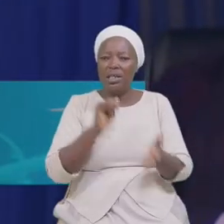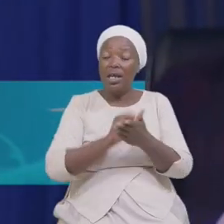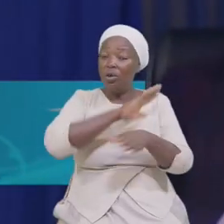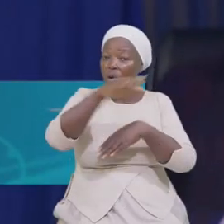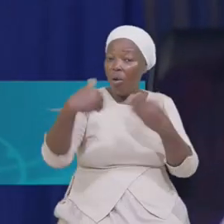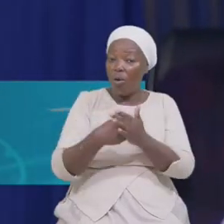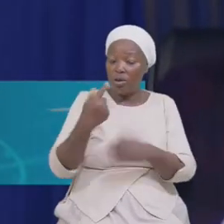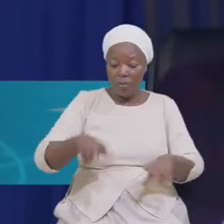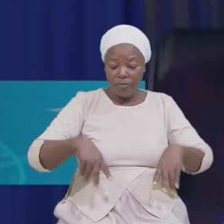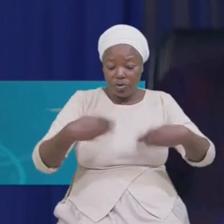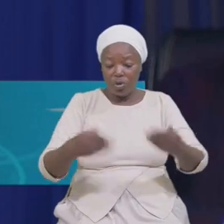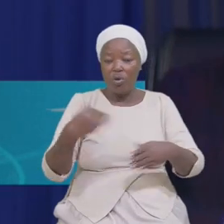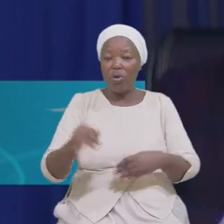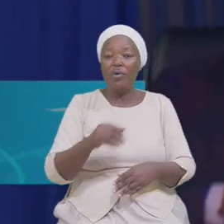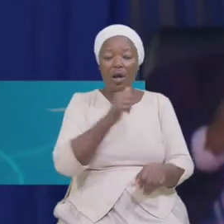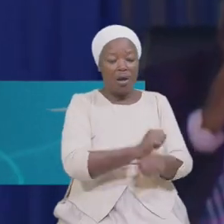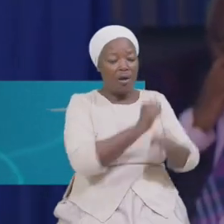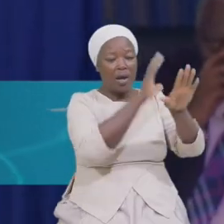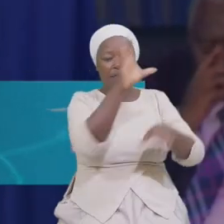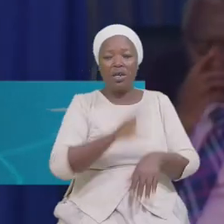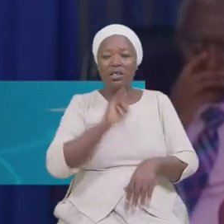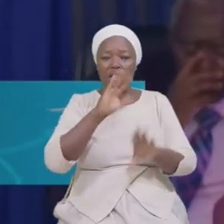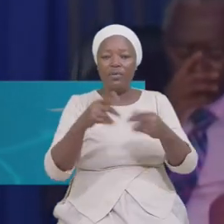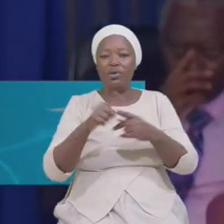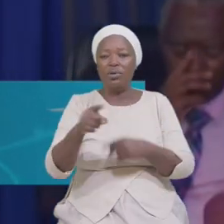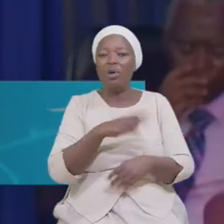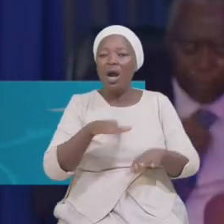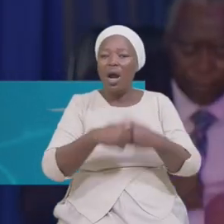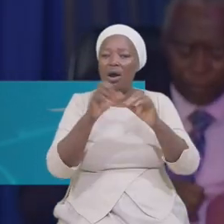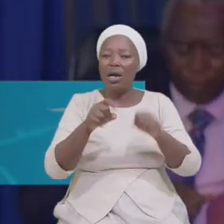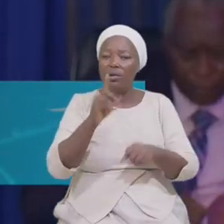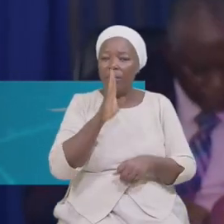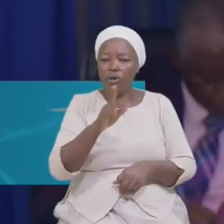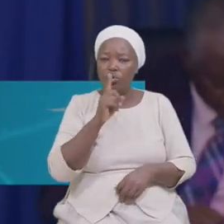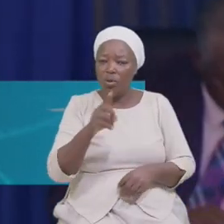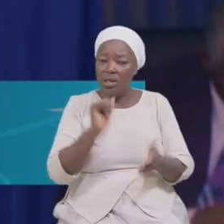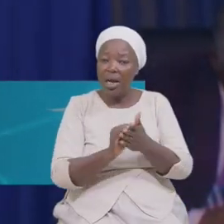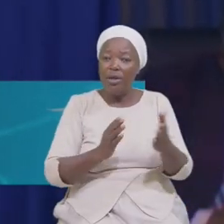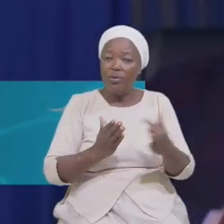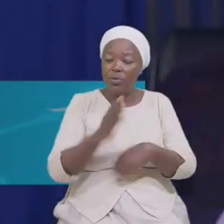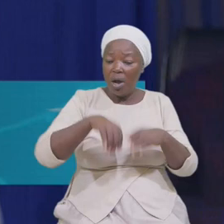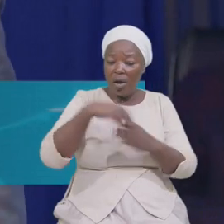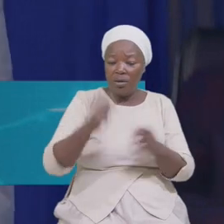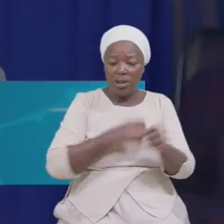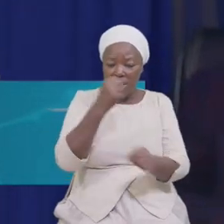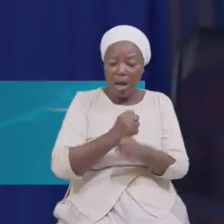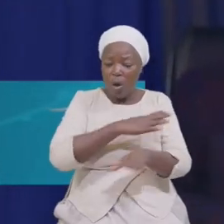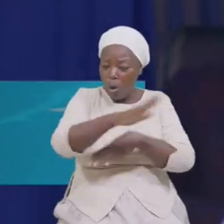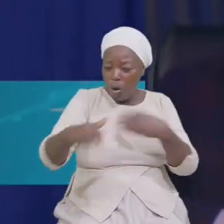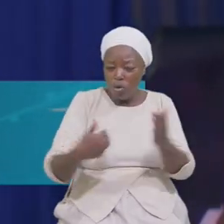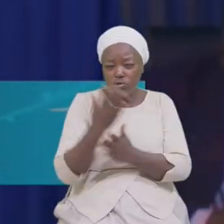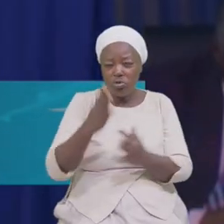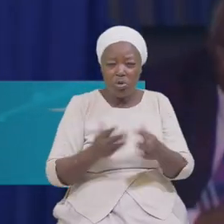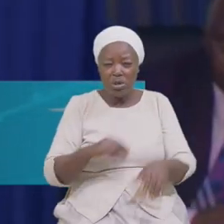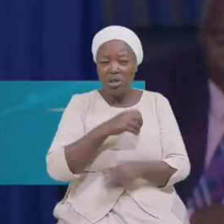Calvary is given unto you? How can you be sure that throughout the year, for the rest of your life, you